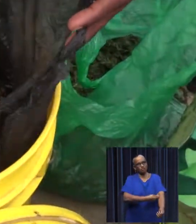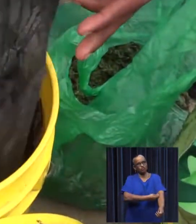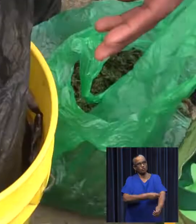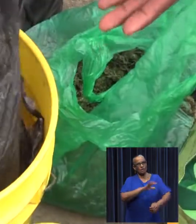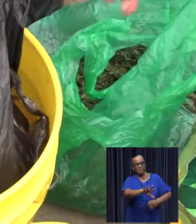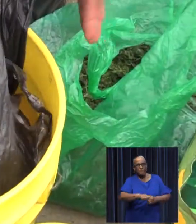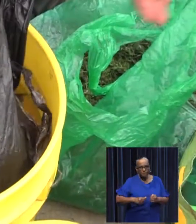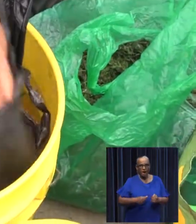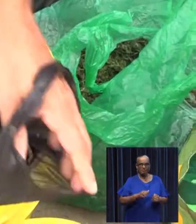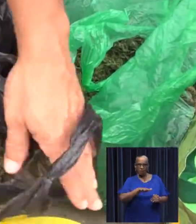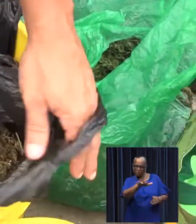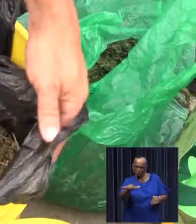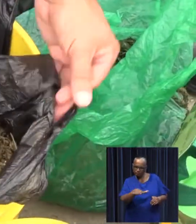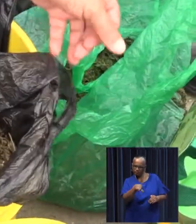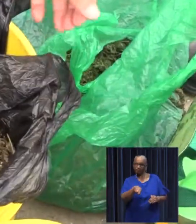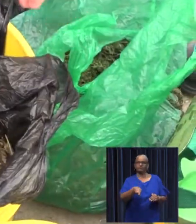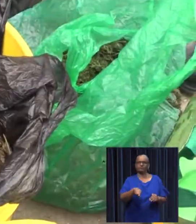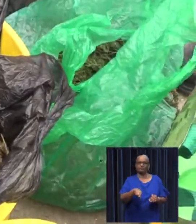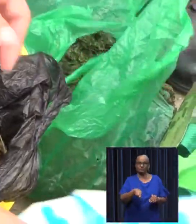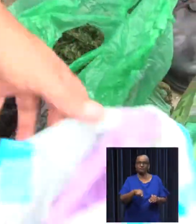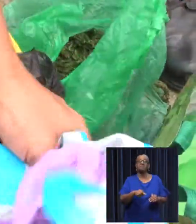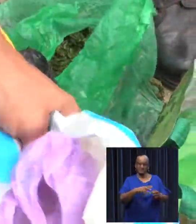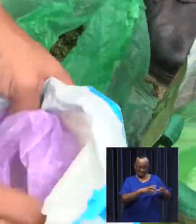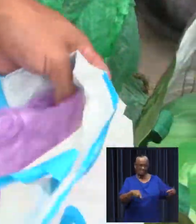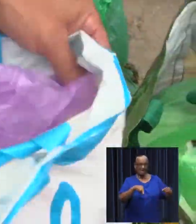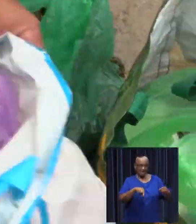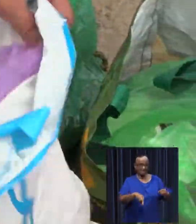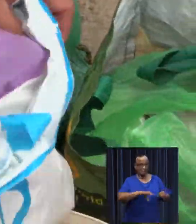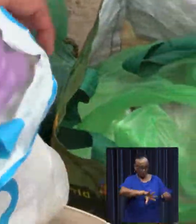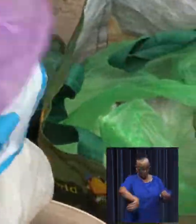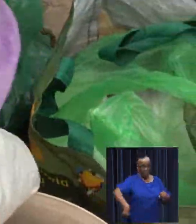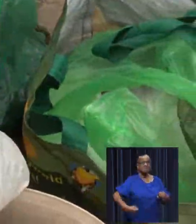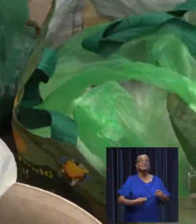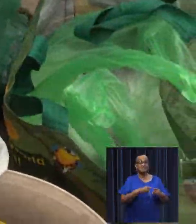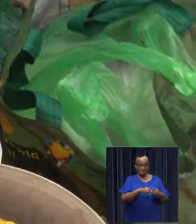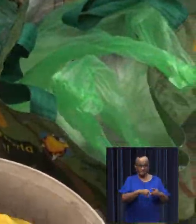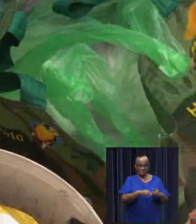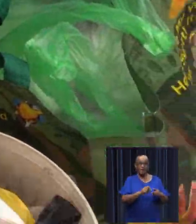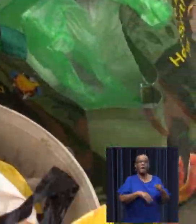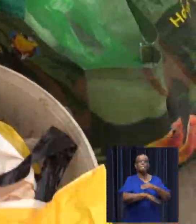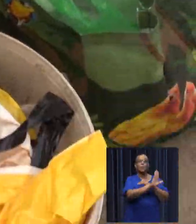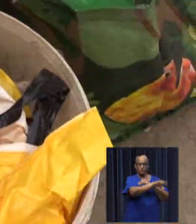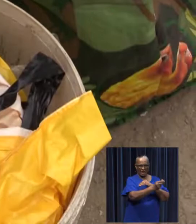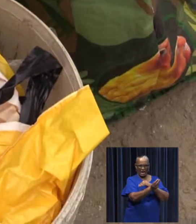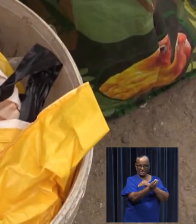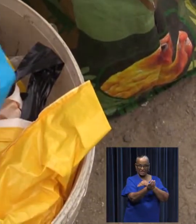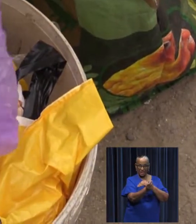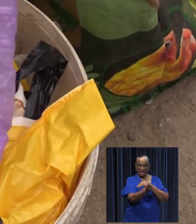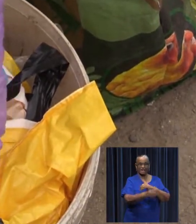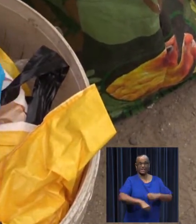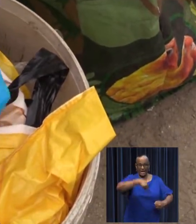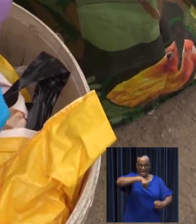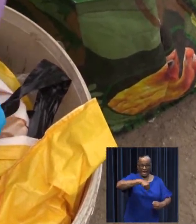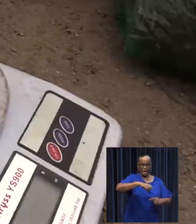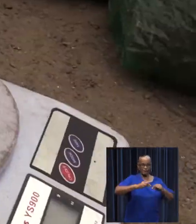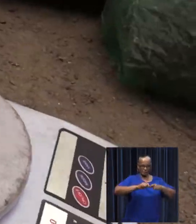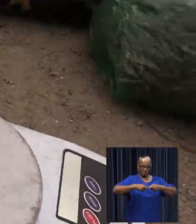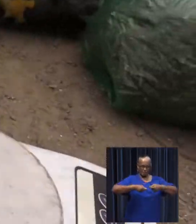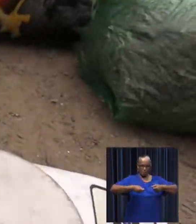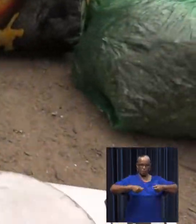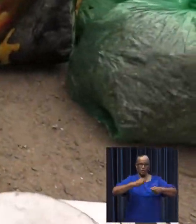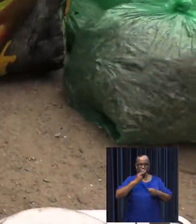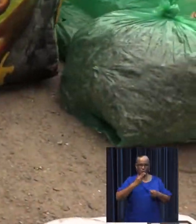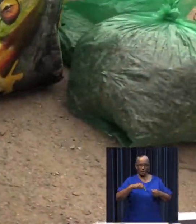police found a quantity of drugs at a certain location. The items that have been seized are foreign currency and